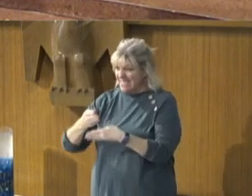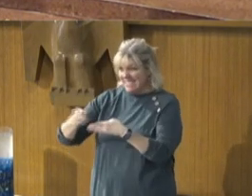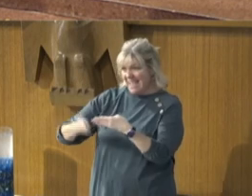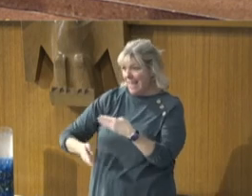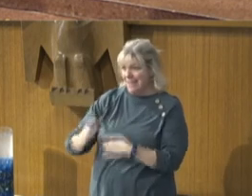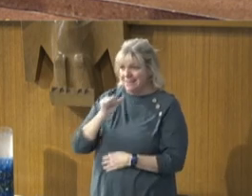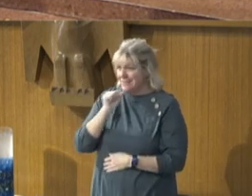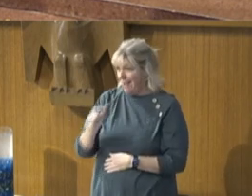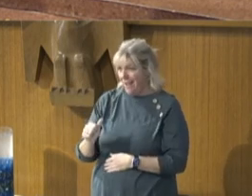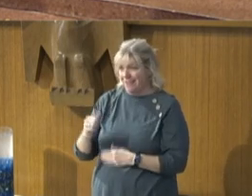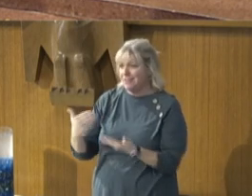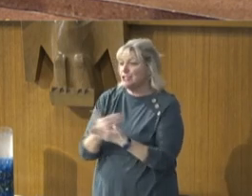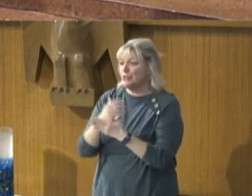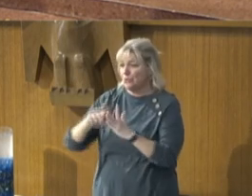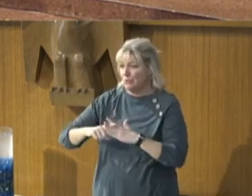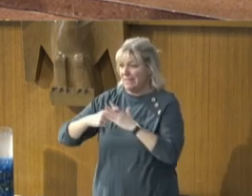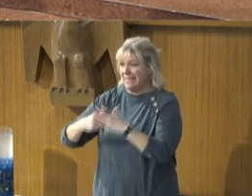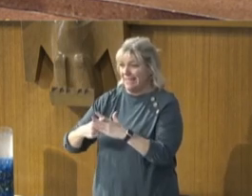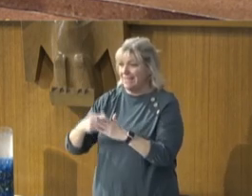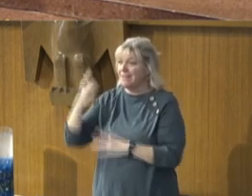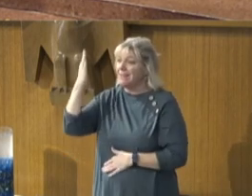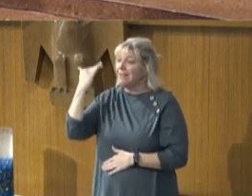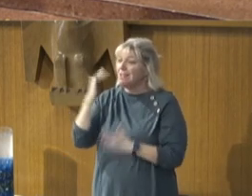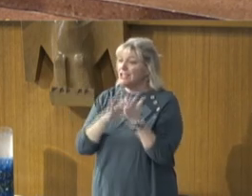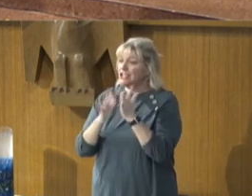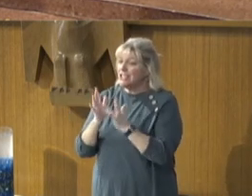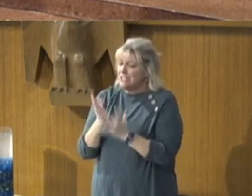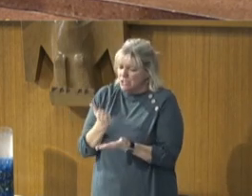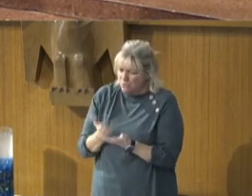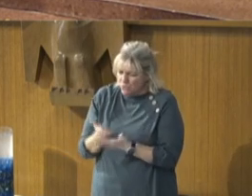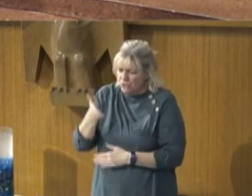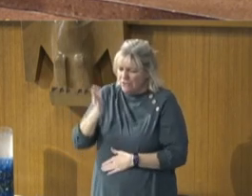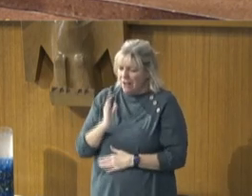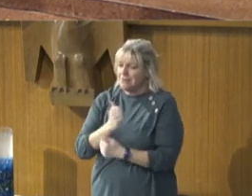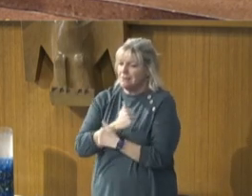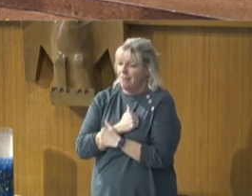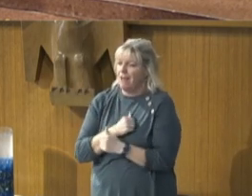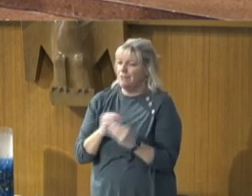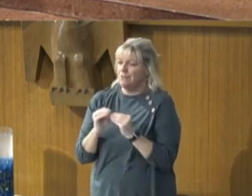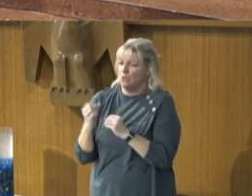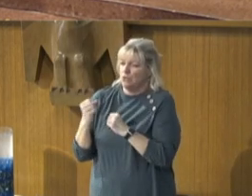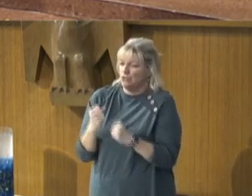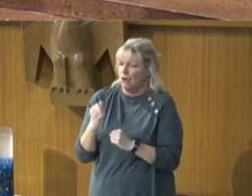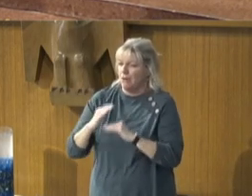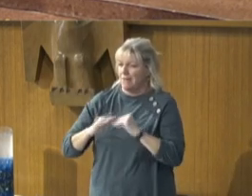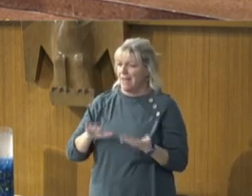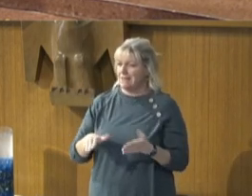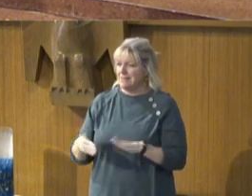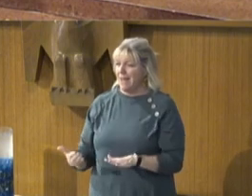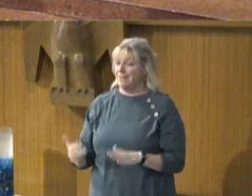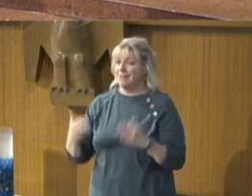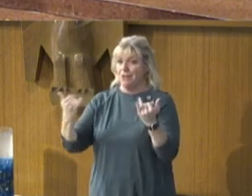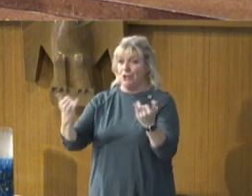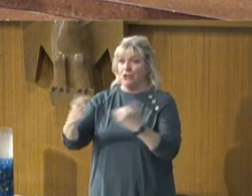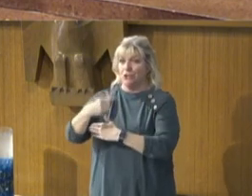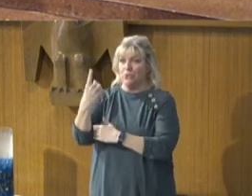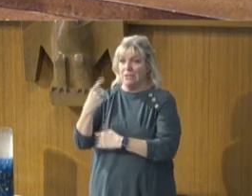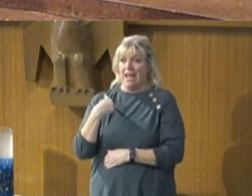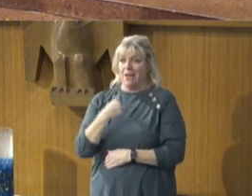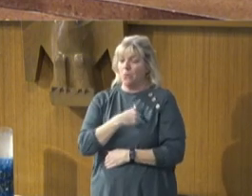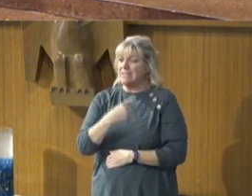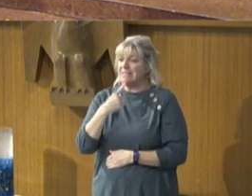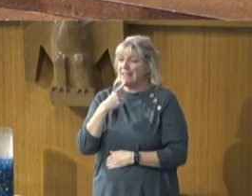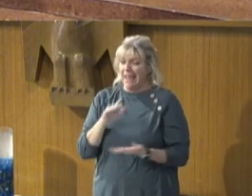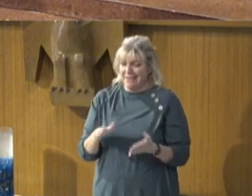a new beginning. For Jesus proved that God's love is stronger than death. And so today we say, we do not fear death. It